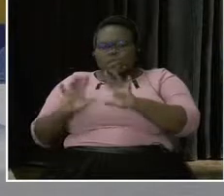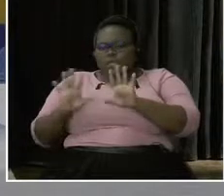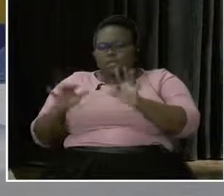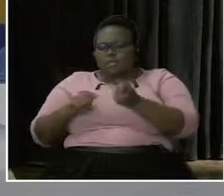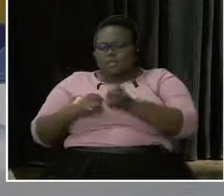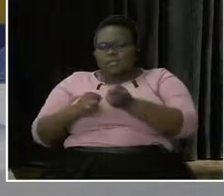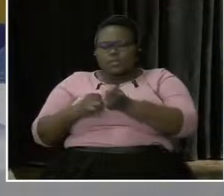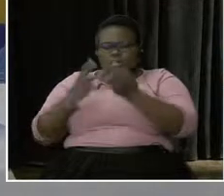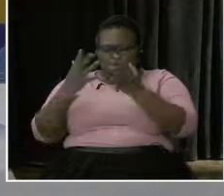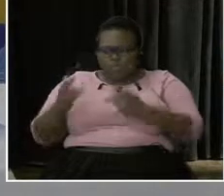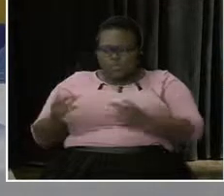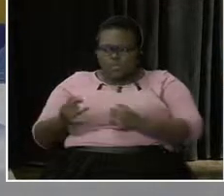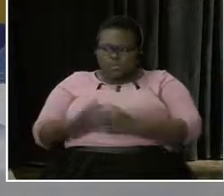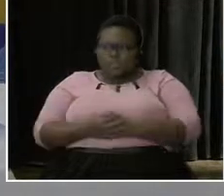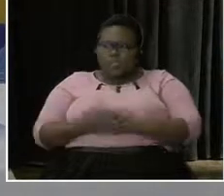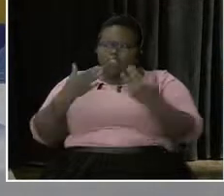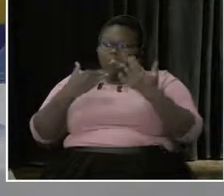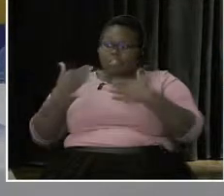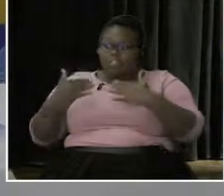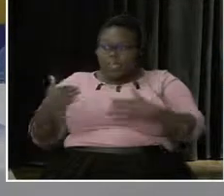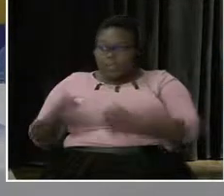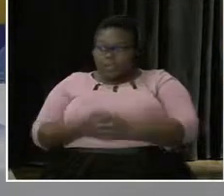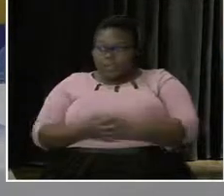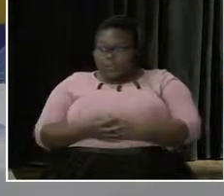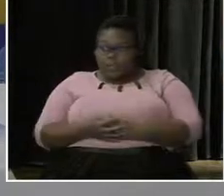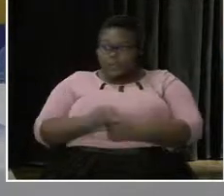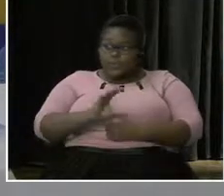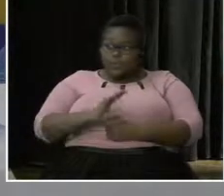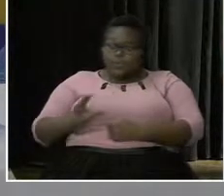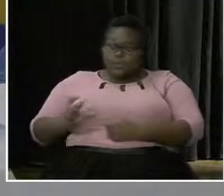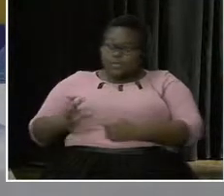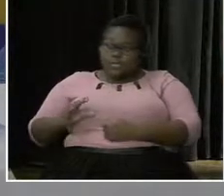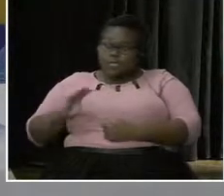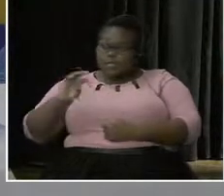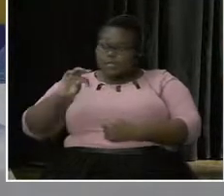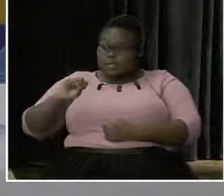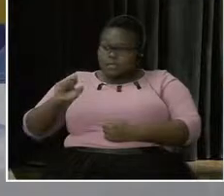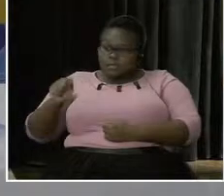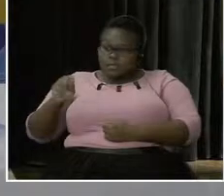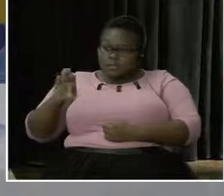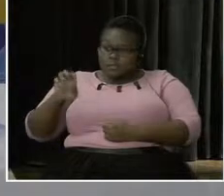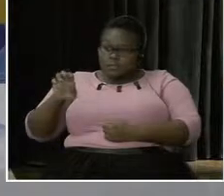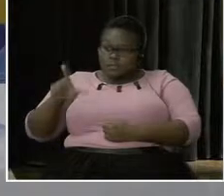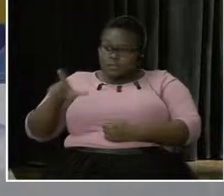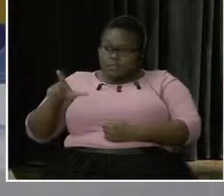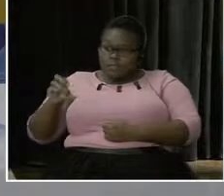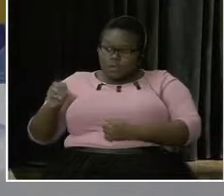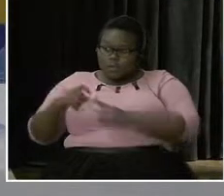Thank you, Madam Chair. Thank you, Councillor Sabelo from the African National Congress.